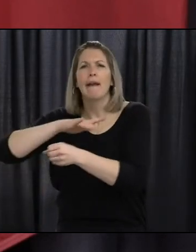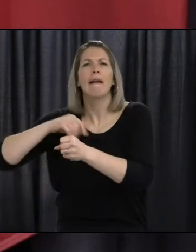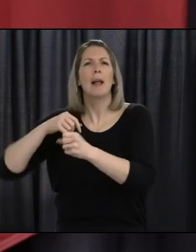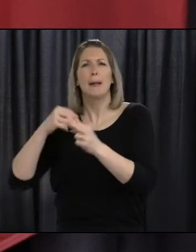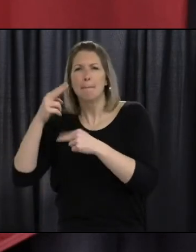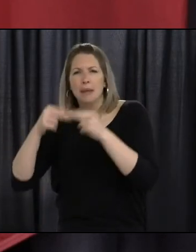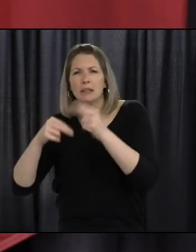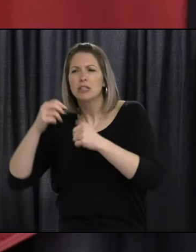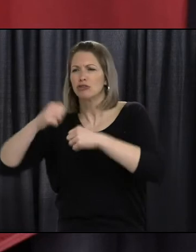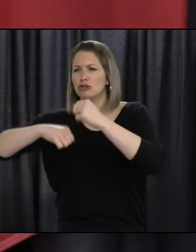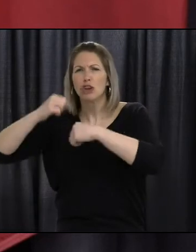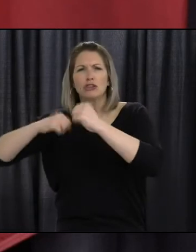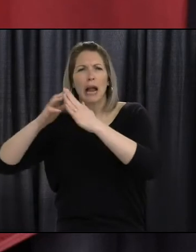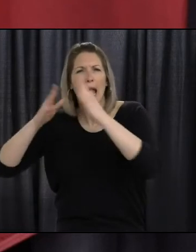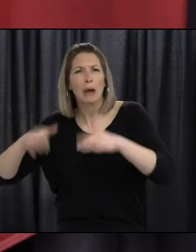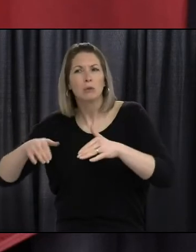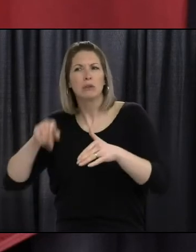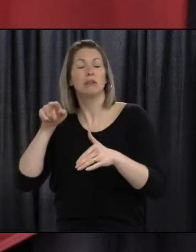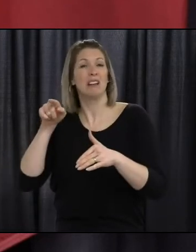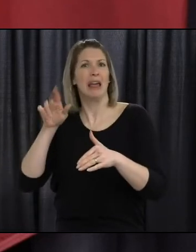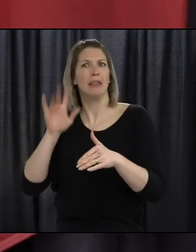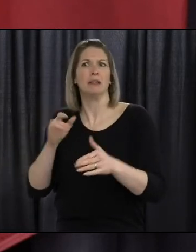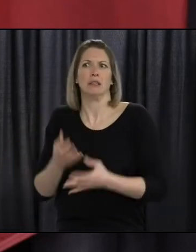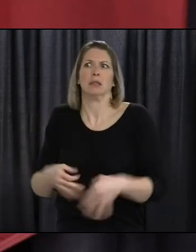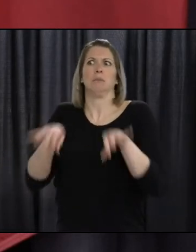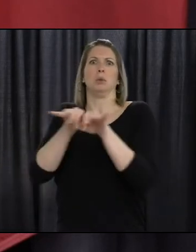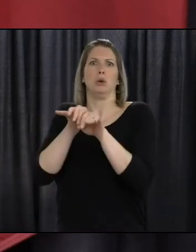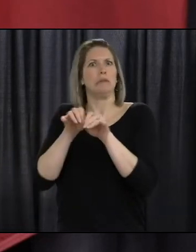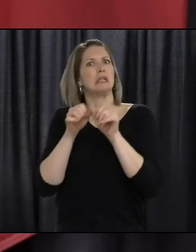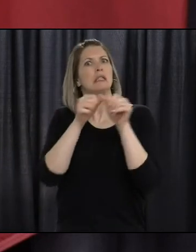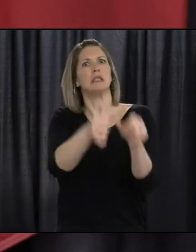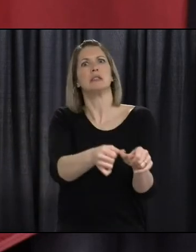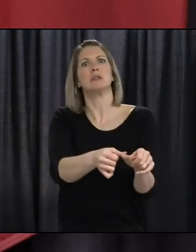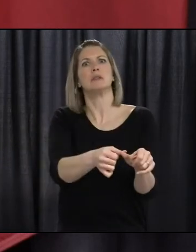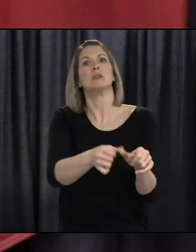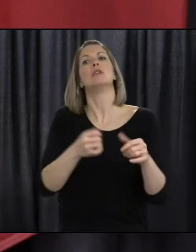help support work for much needed for local